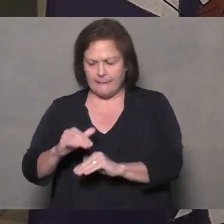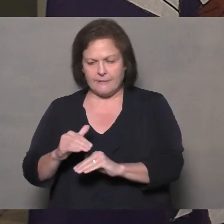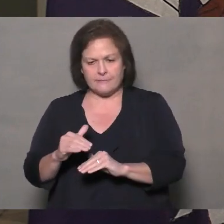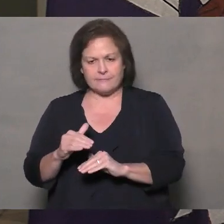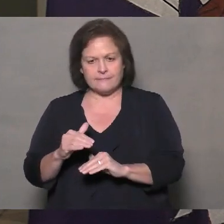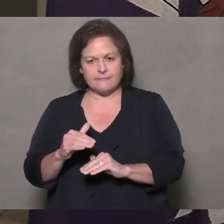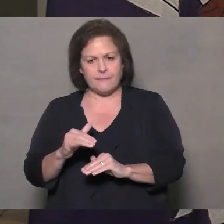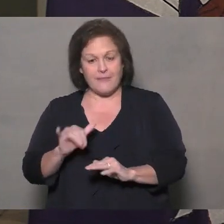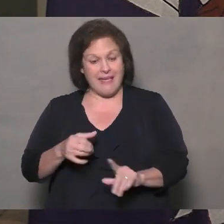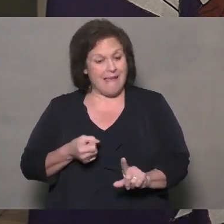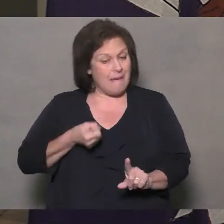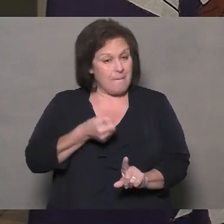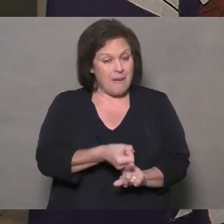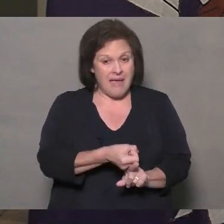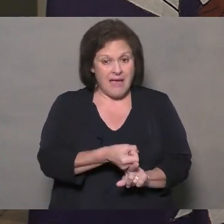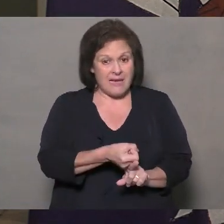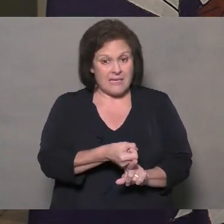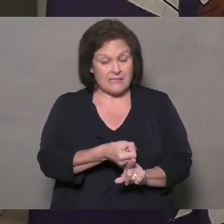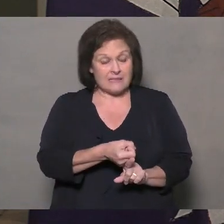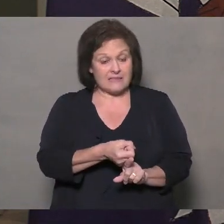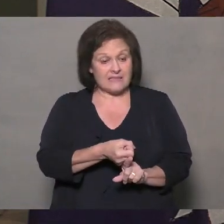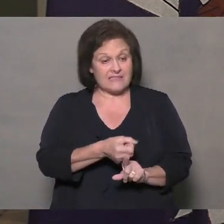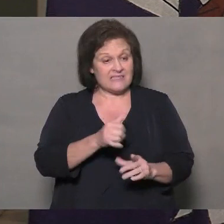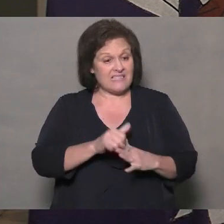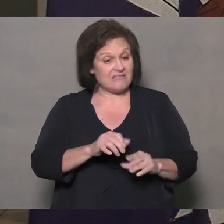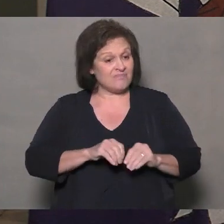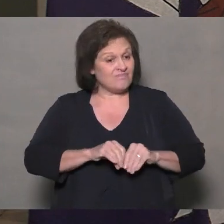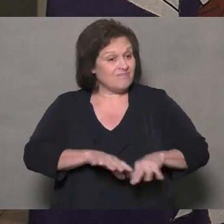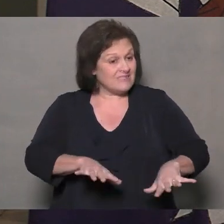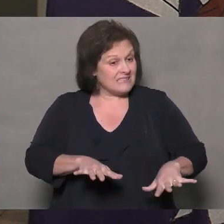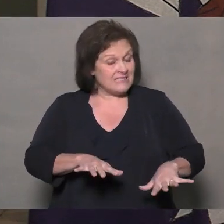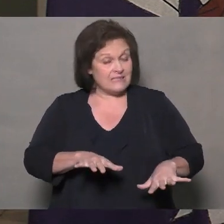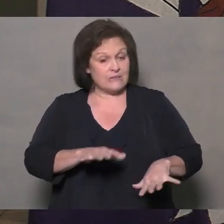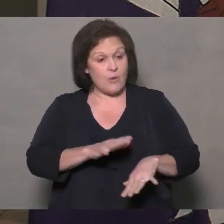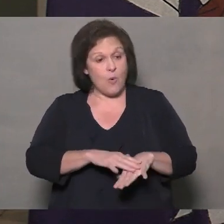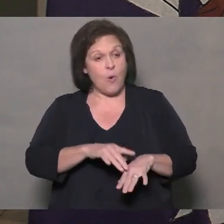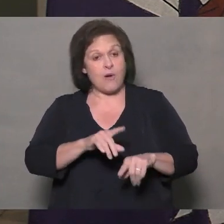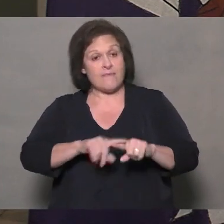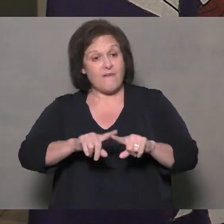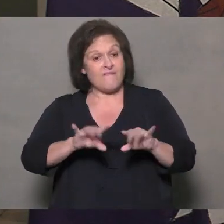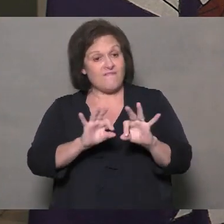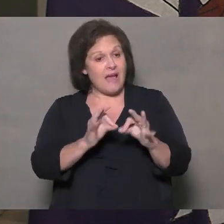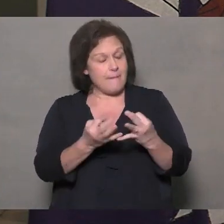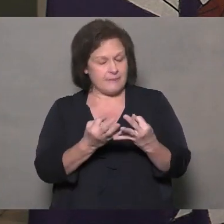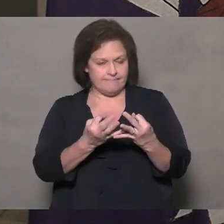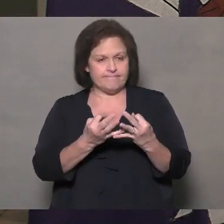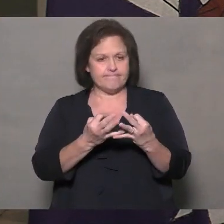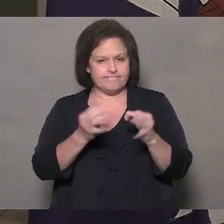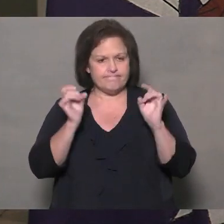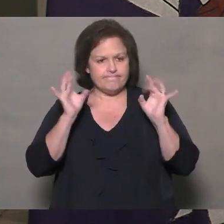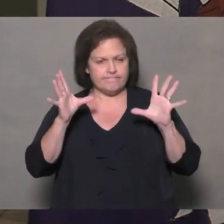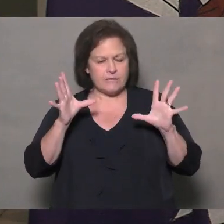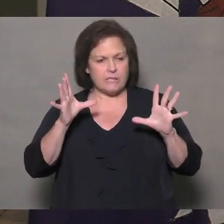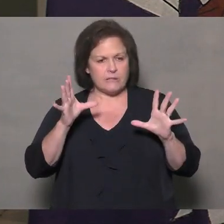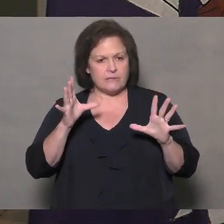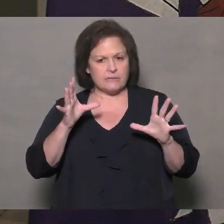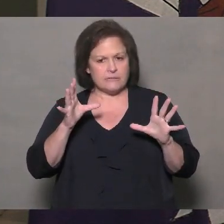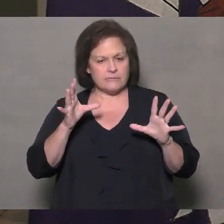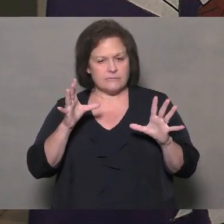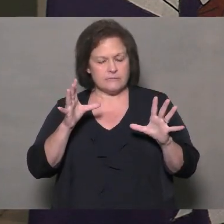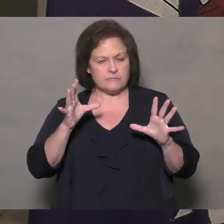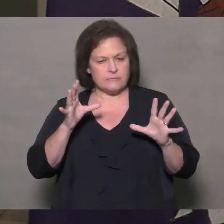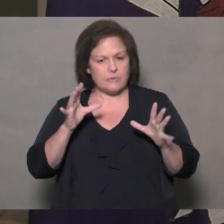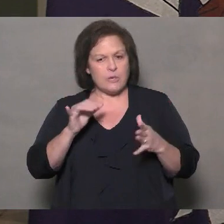The impact the crisis is having on individual families, it's stark. With the